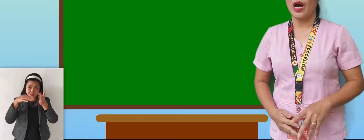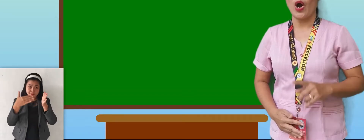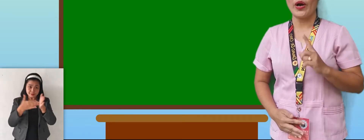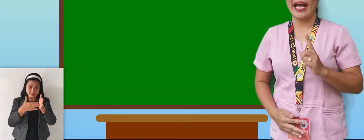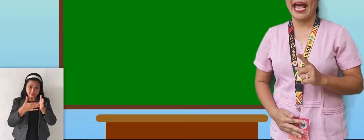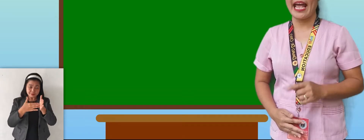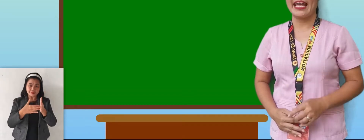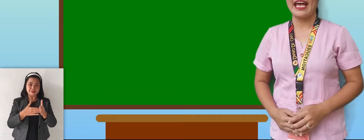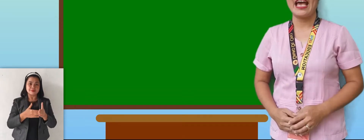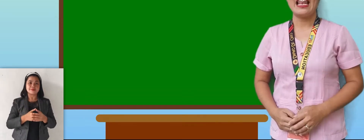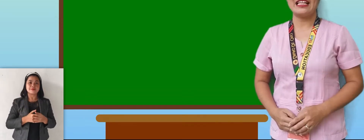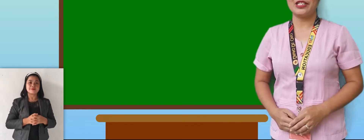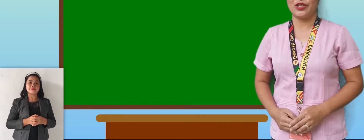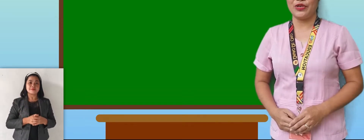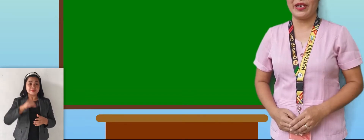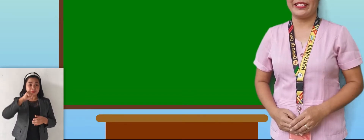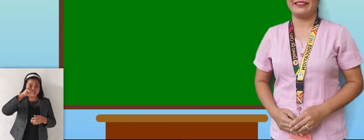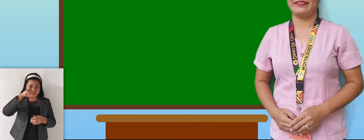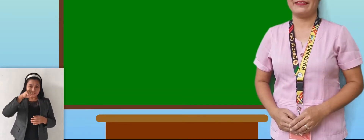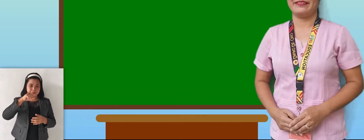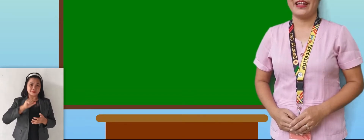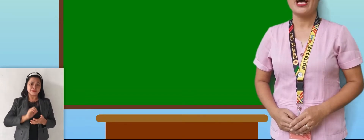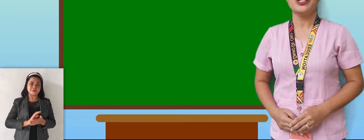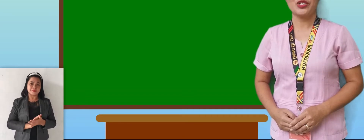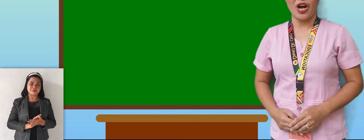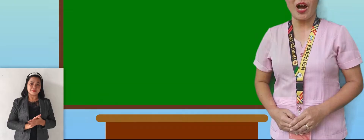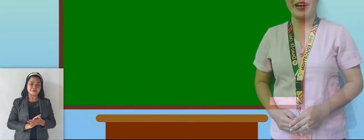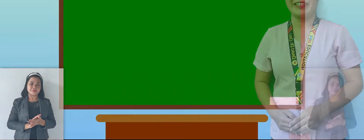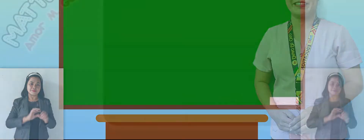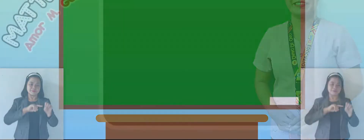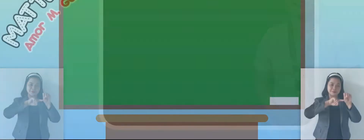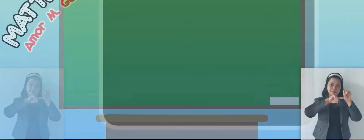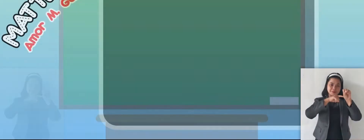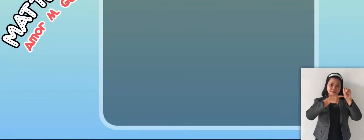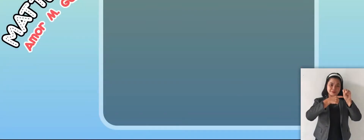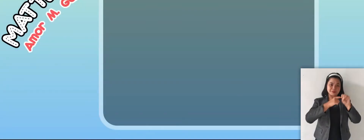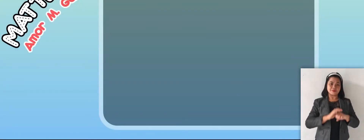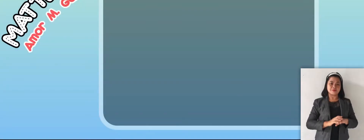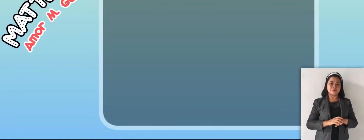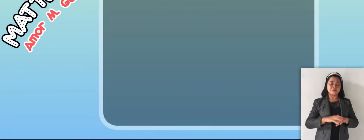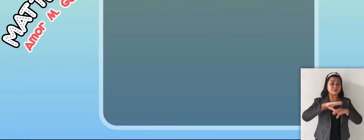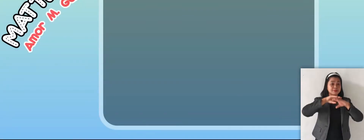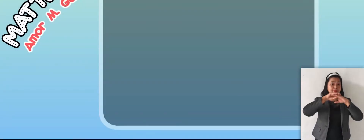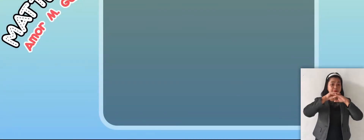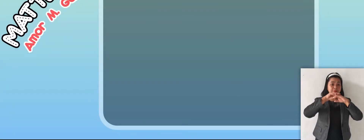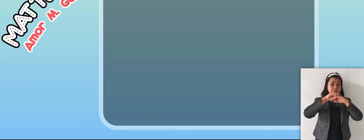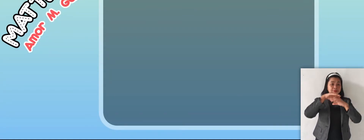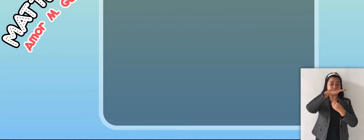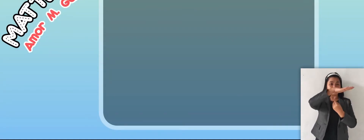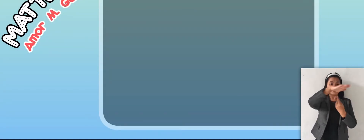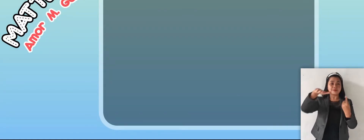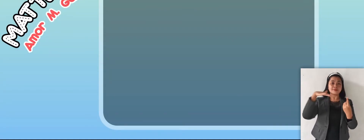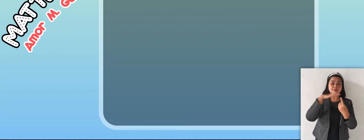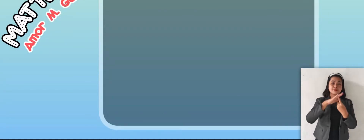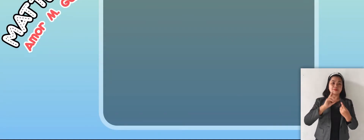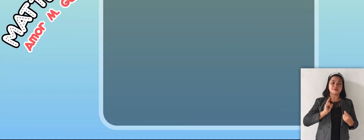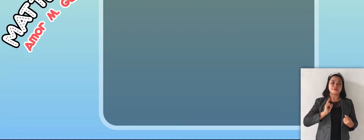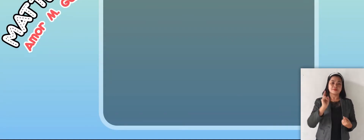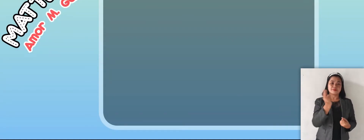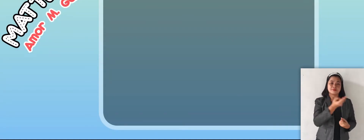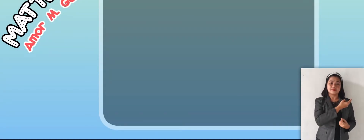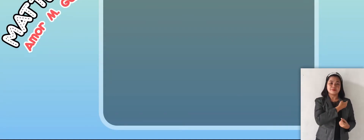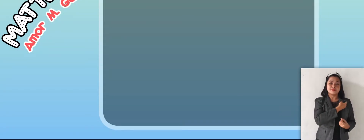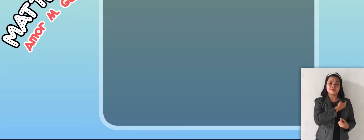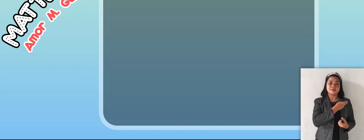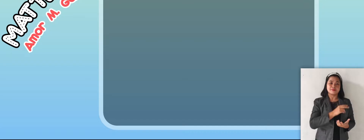Okay, let's do it! Start! Matter Around Us by